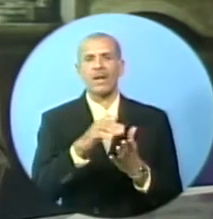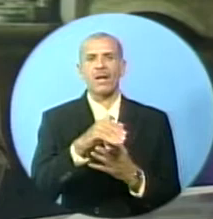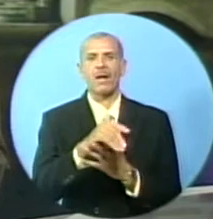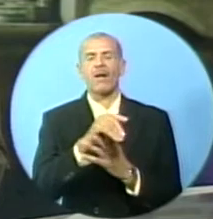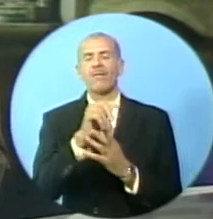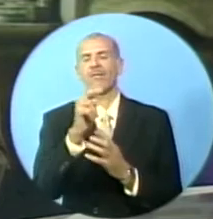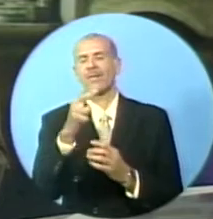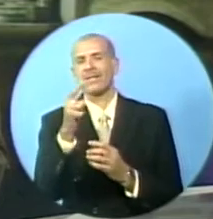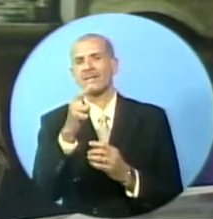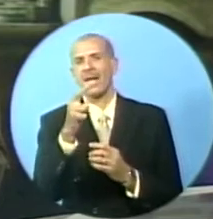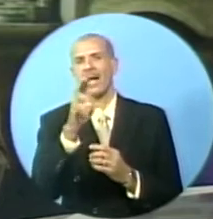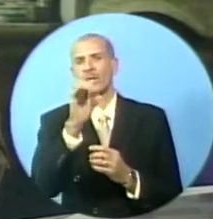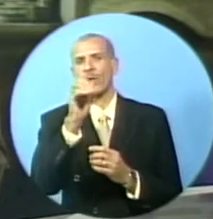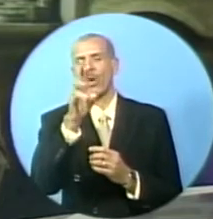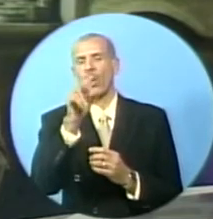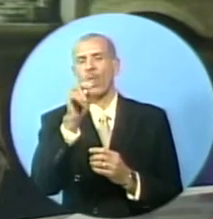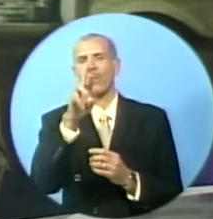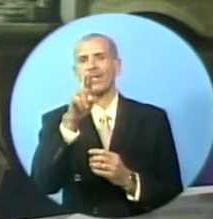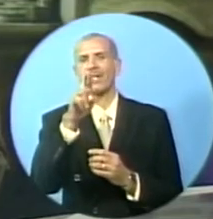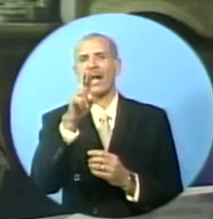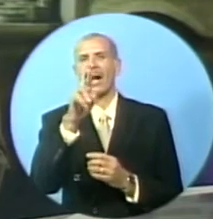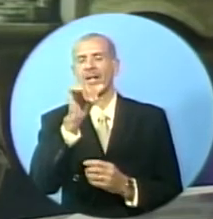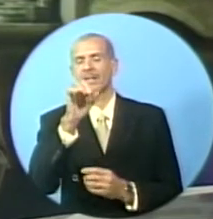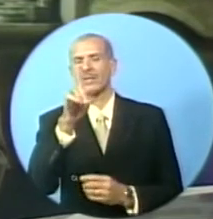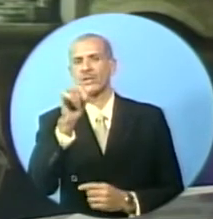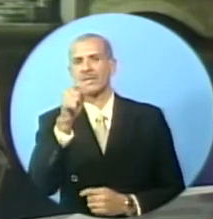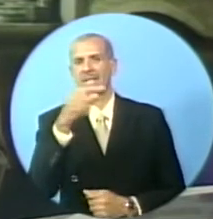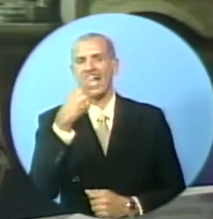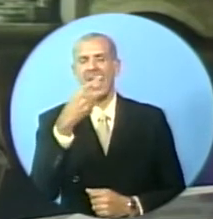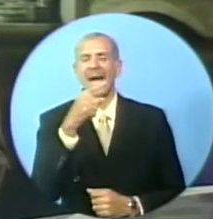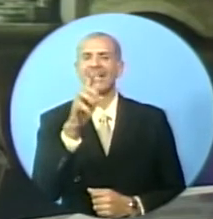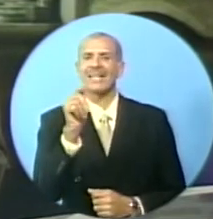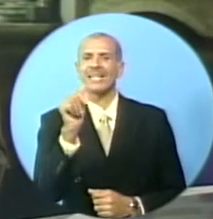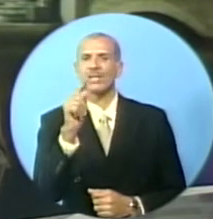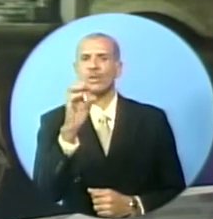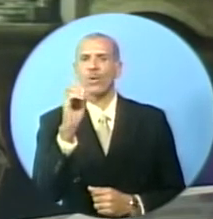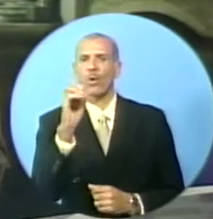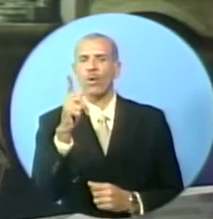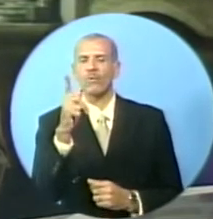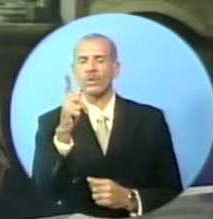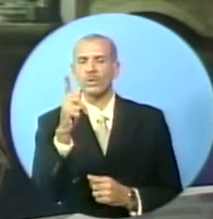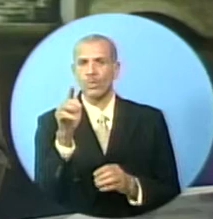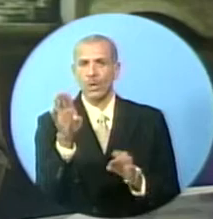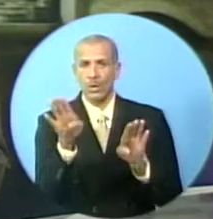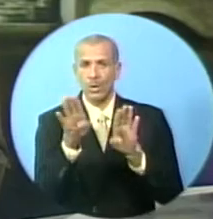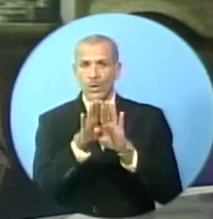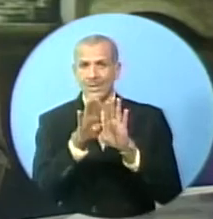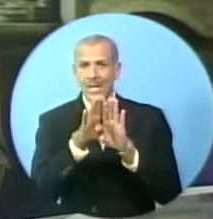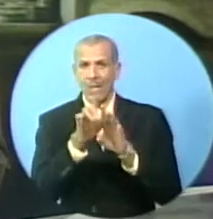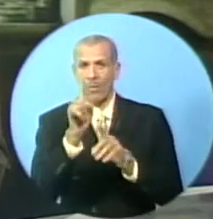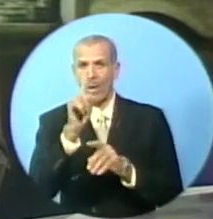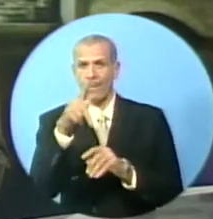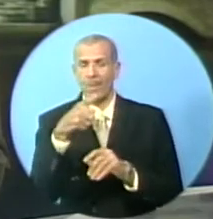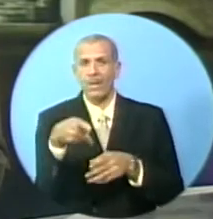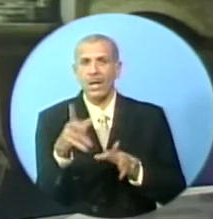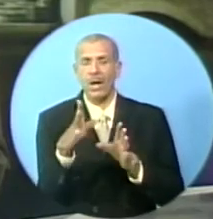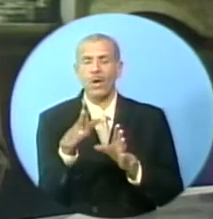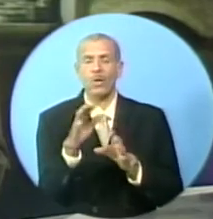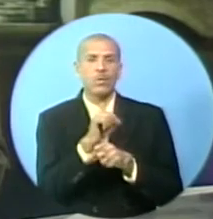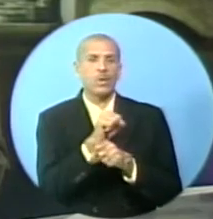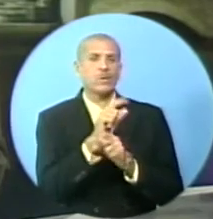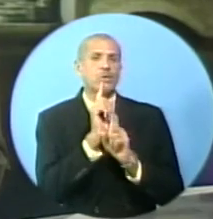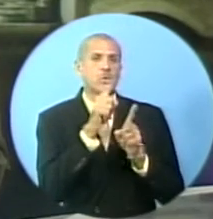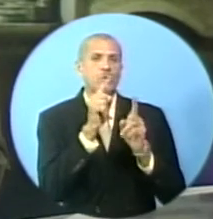Association advises that its office at Kensington Oval will close at 1 p.m. on Friday to allow employees to attend the